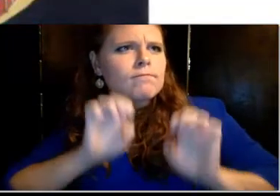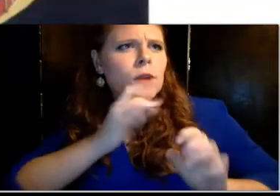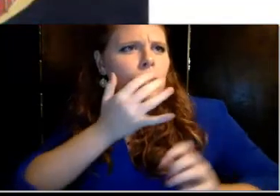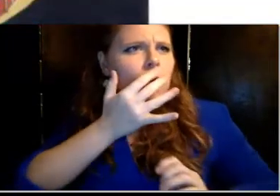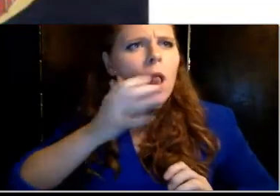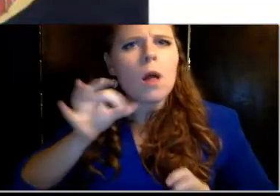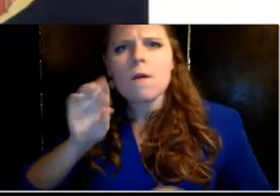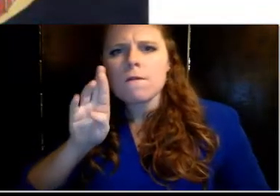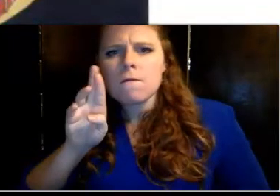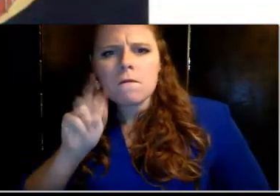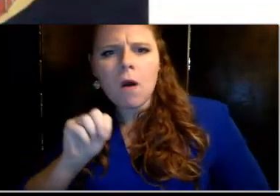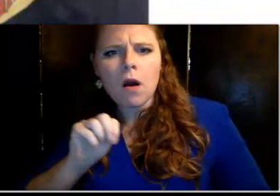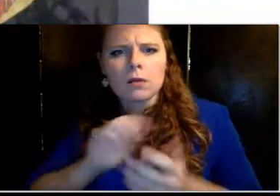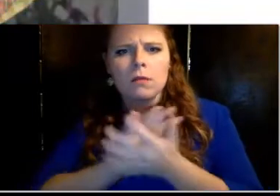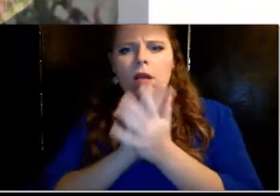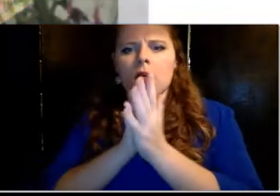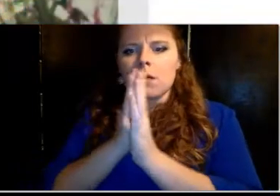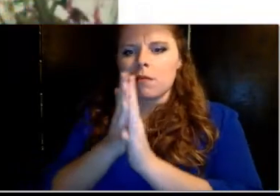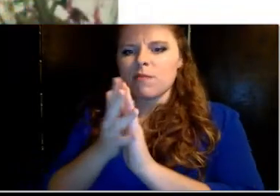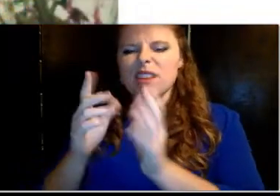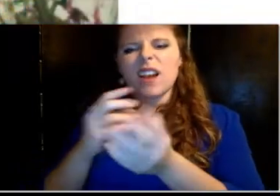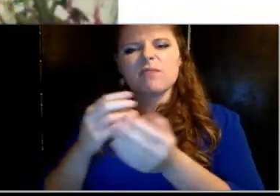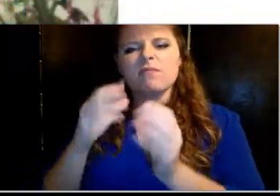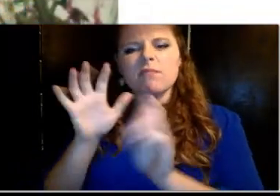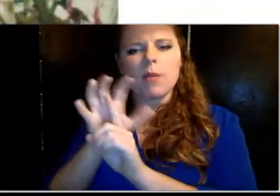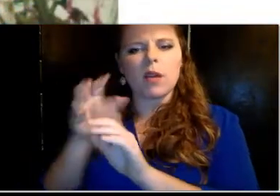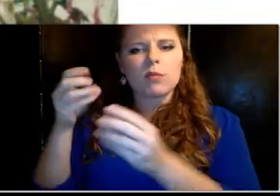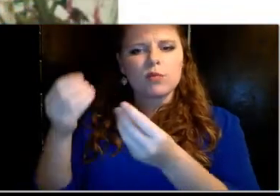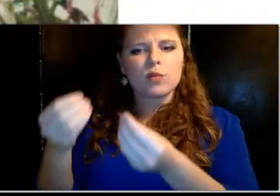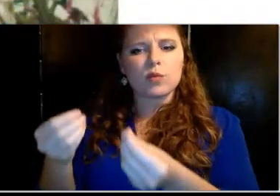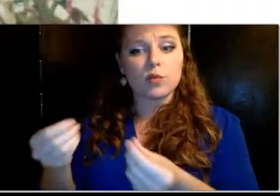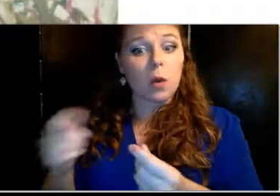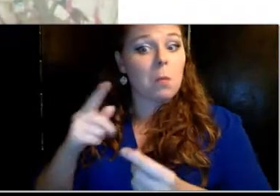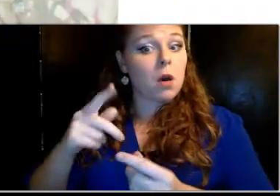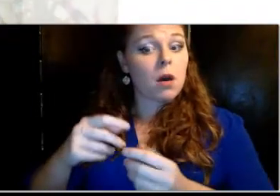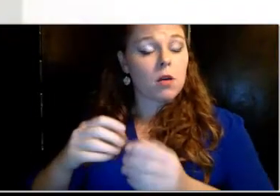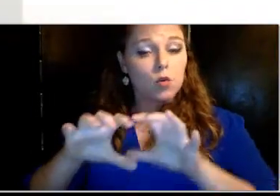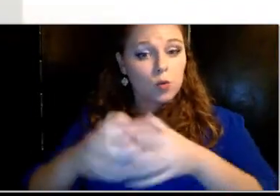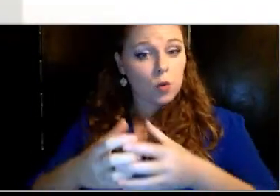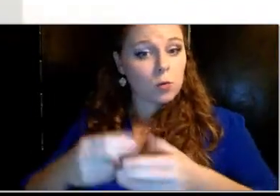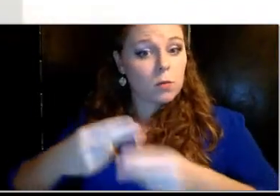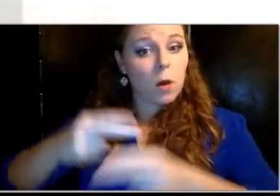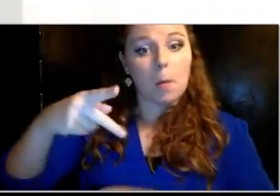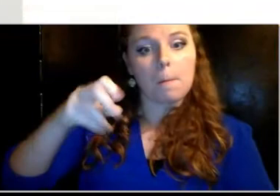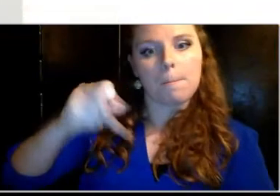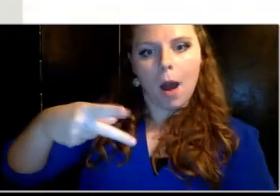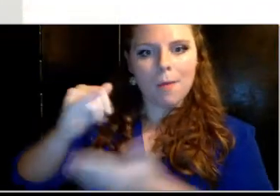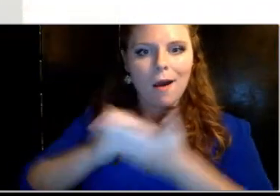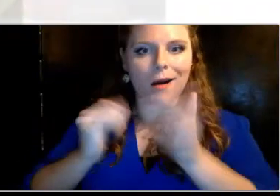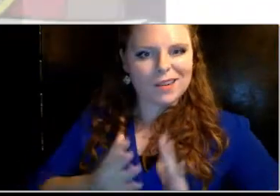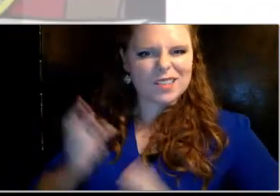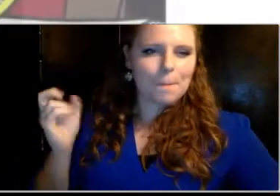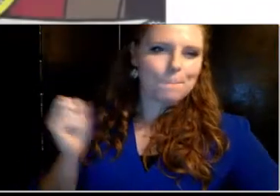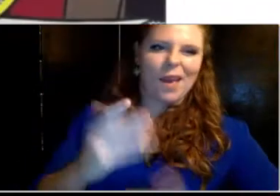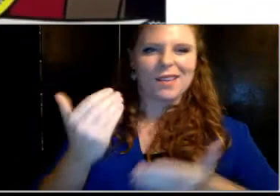more abstract, still life painting fell out of favor, but a group of artists known as the pop artists brought it back in the